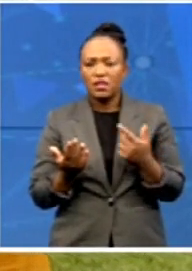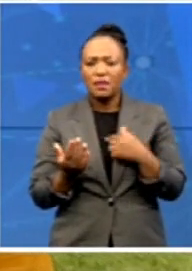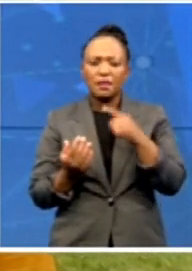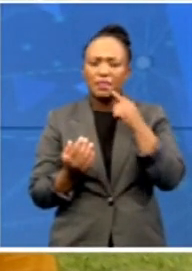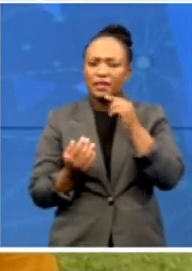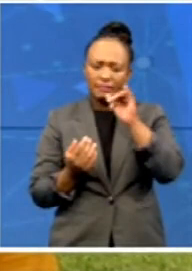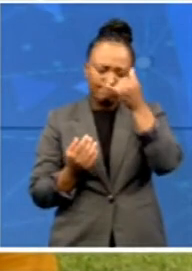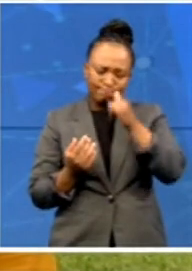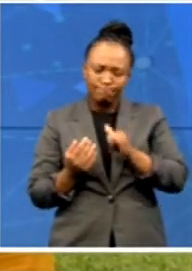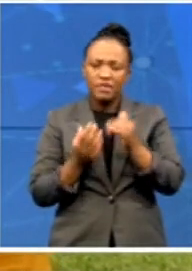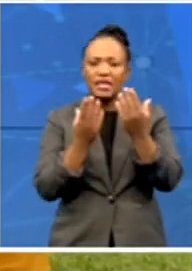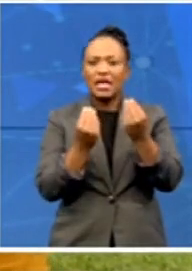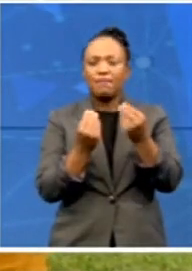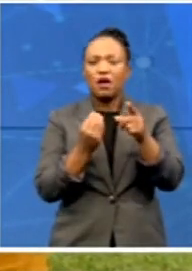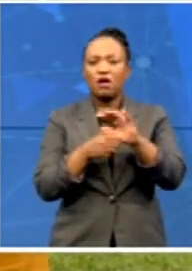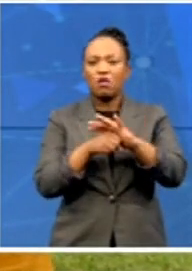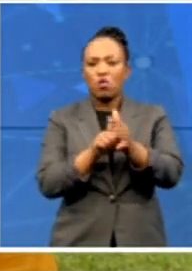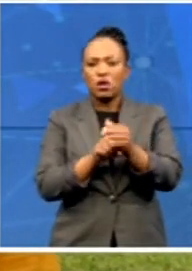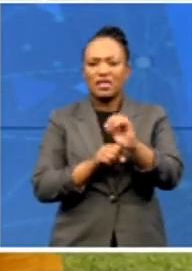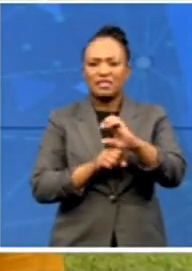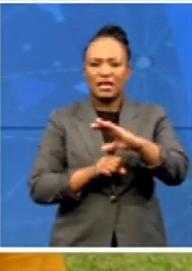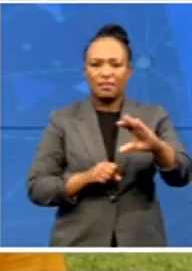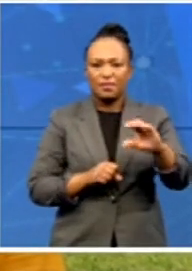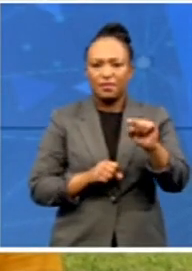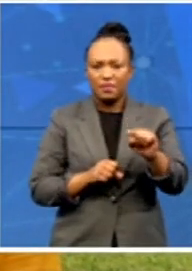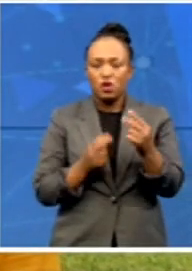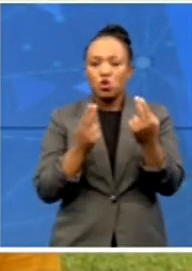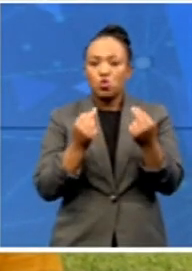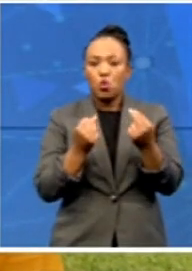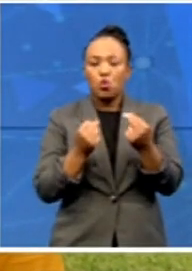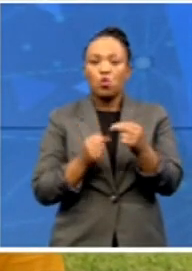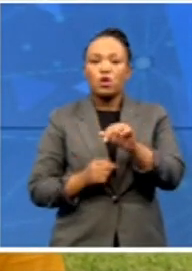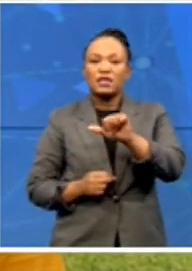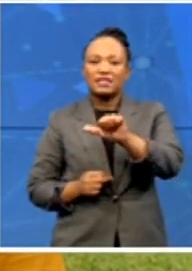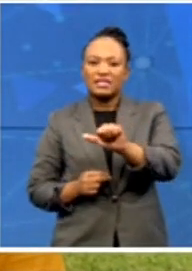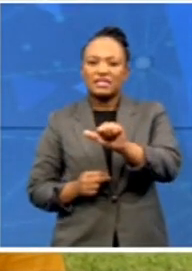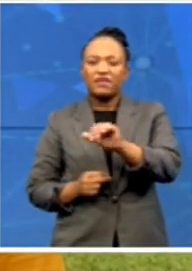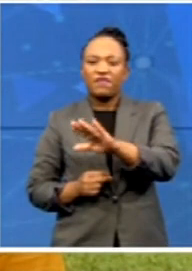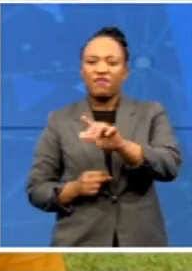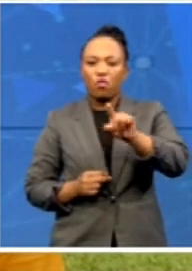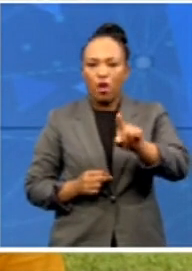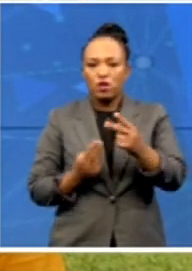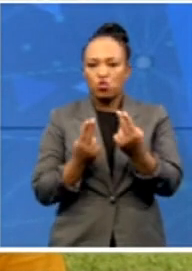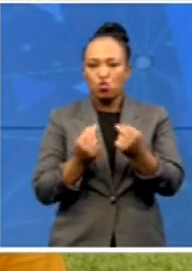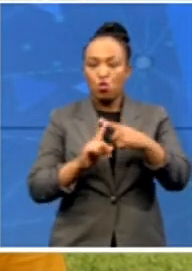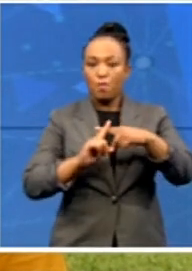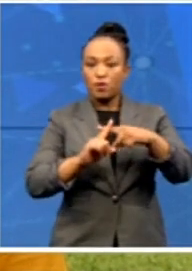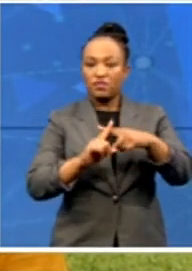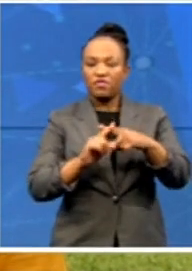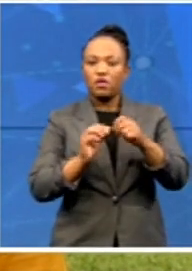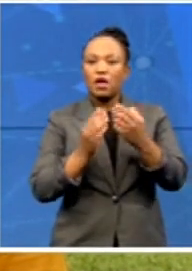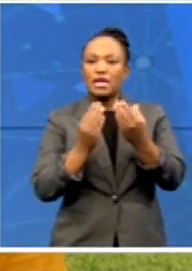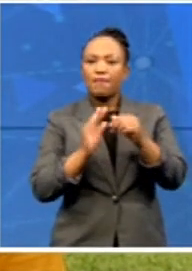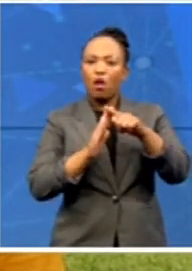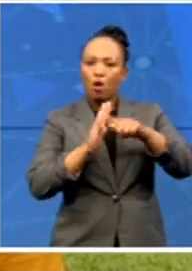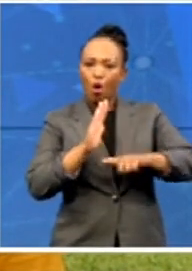numbers in the Eastern Cape. The new cases, 651, relatively low compared to other provinces, but still